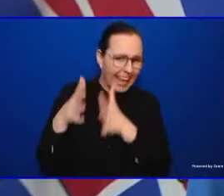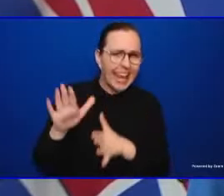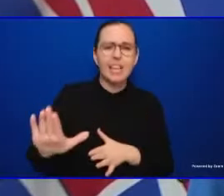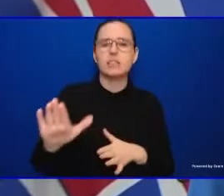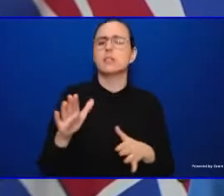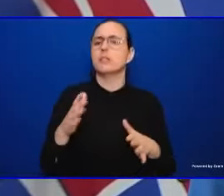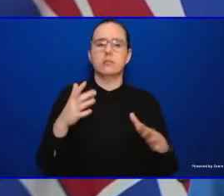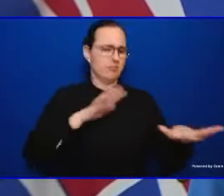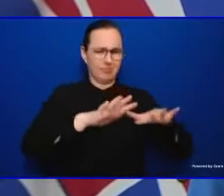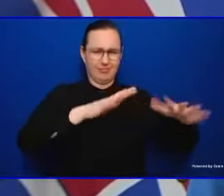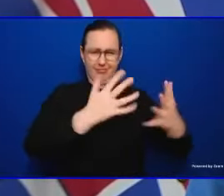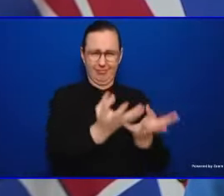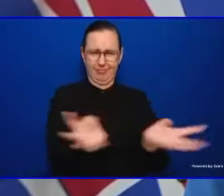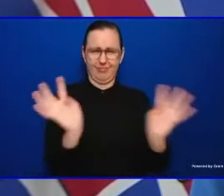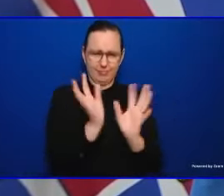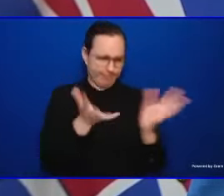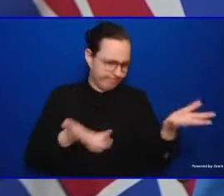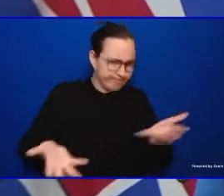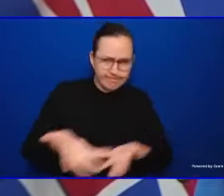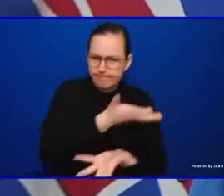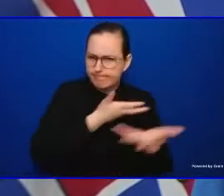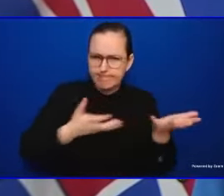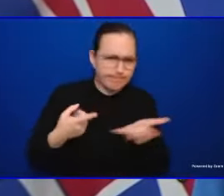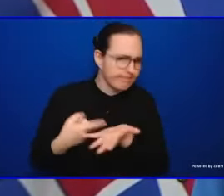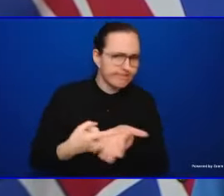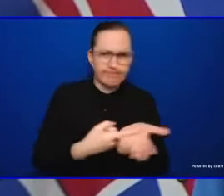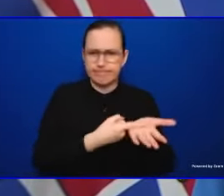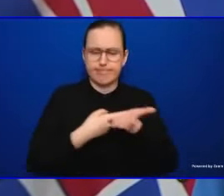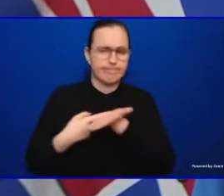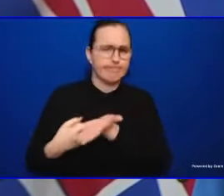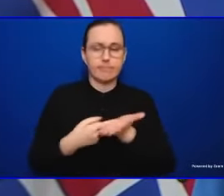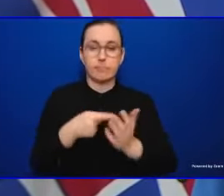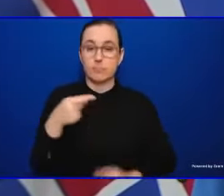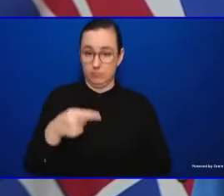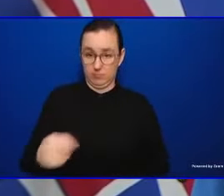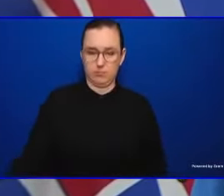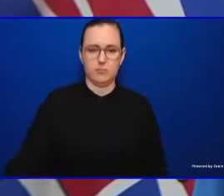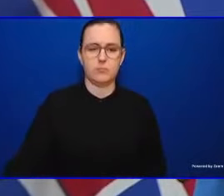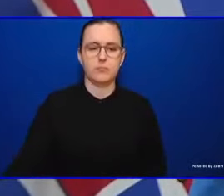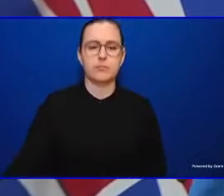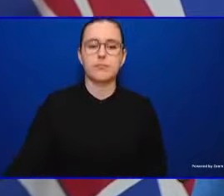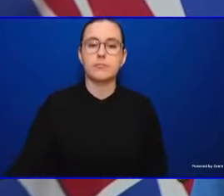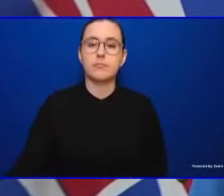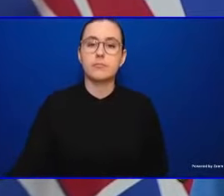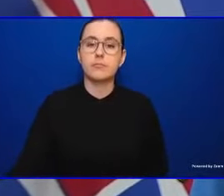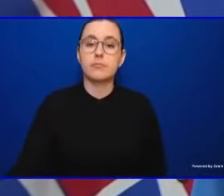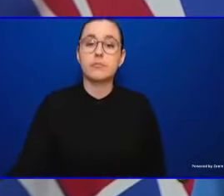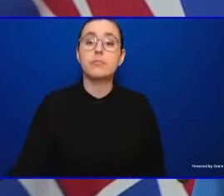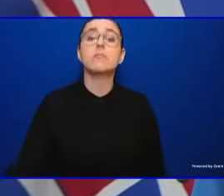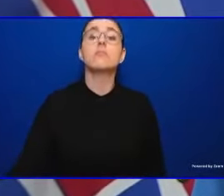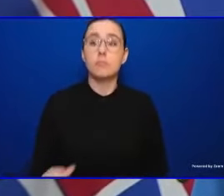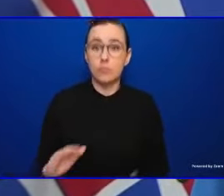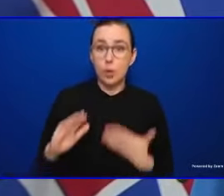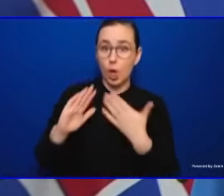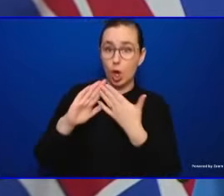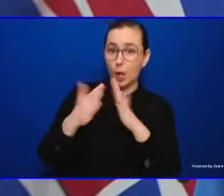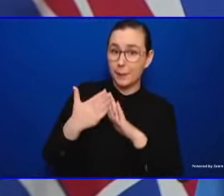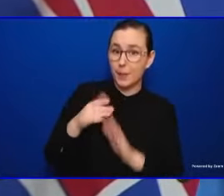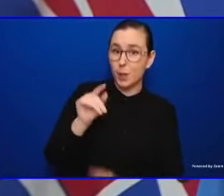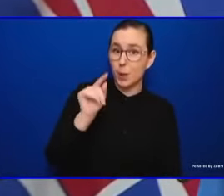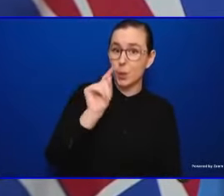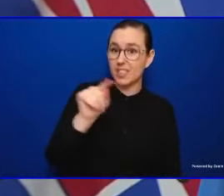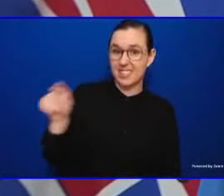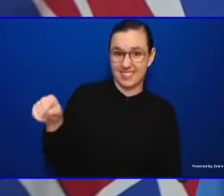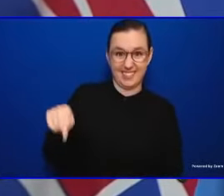as well. As we experience the Omicron variant move through our communities, we're focused on protecting students and